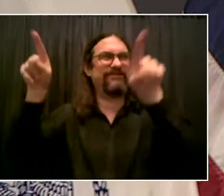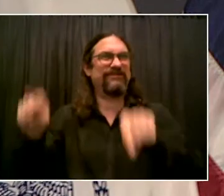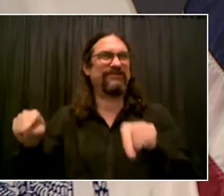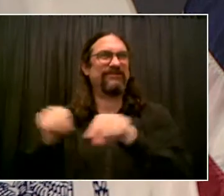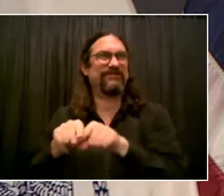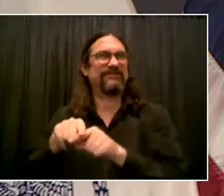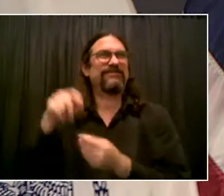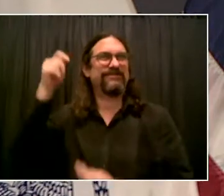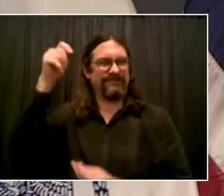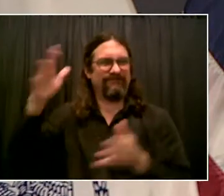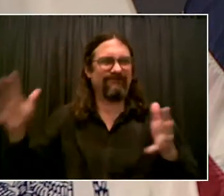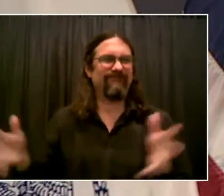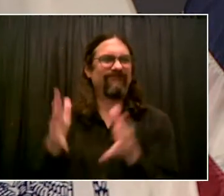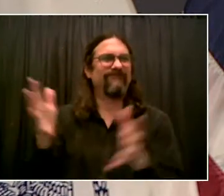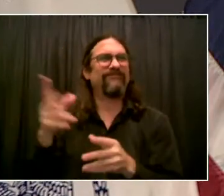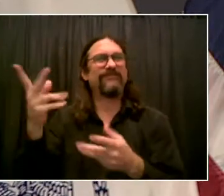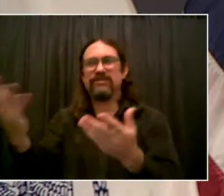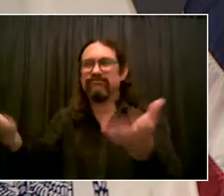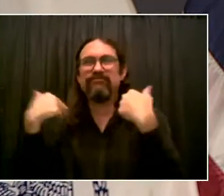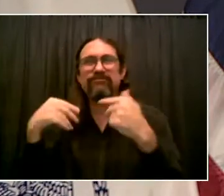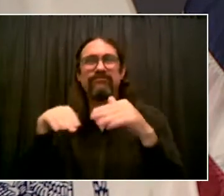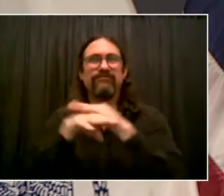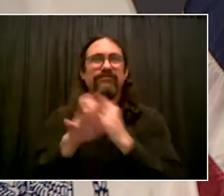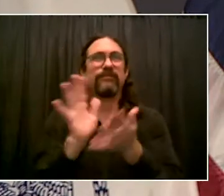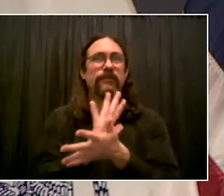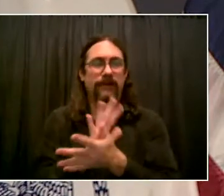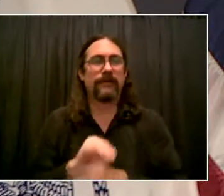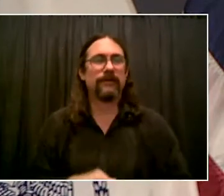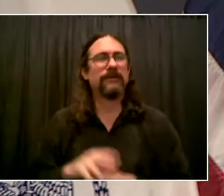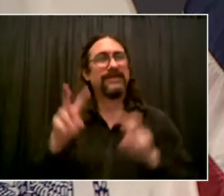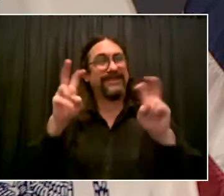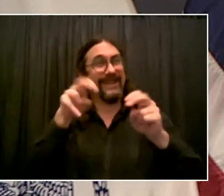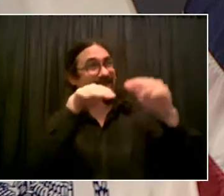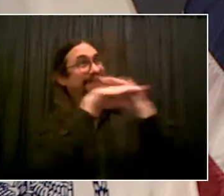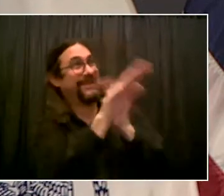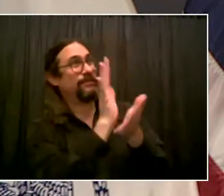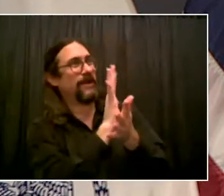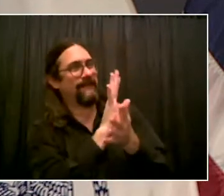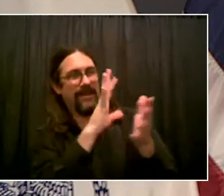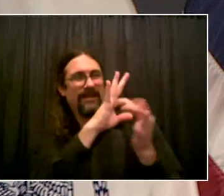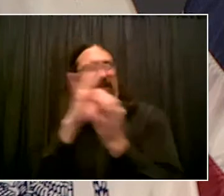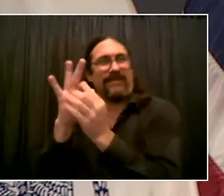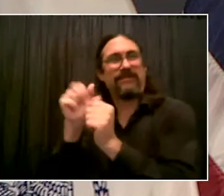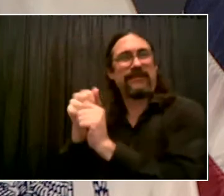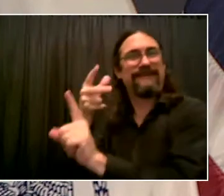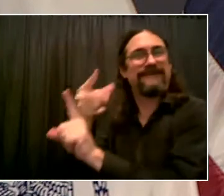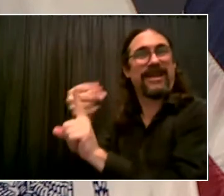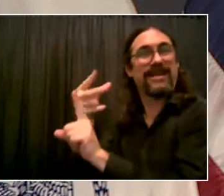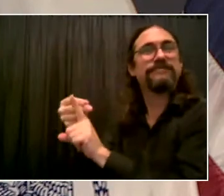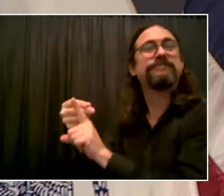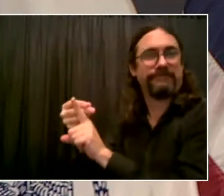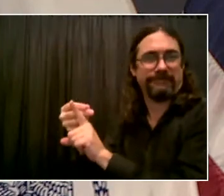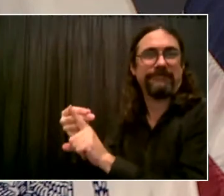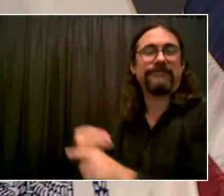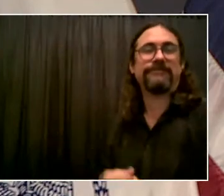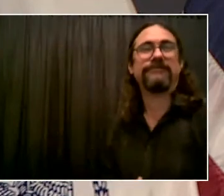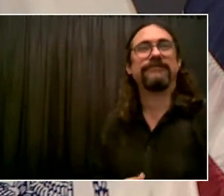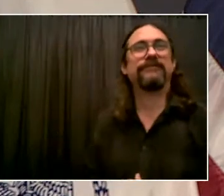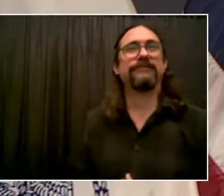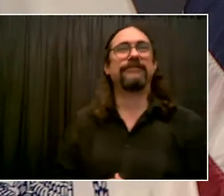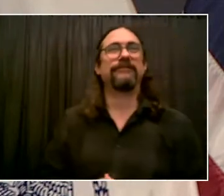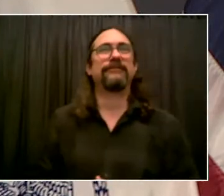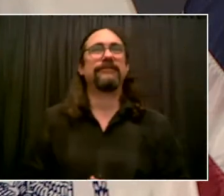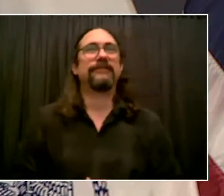right outside a movie theater, go in and enjoy the movie. We have found these mobile sites, these pop-up sites are some of the most successful things we've